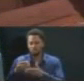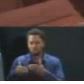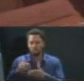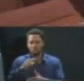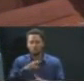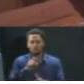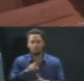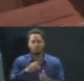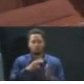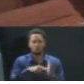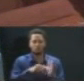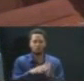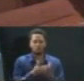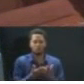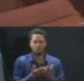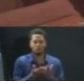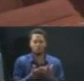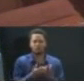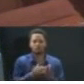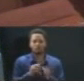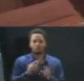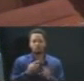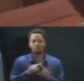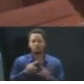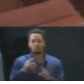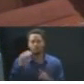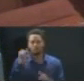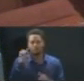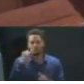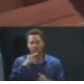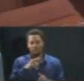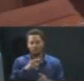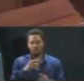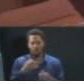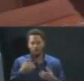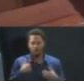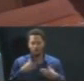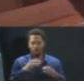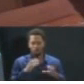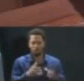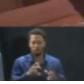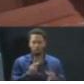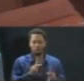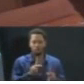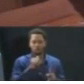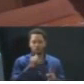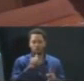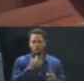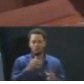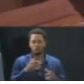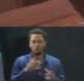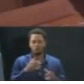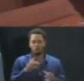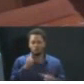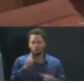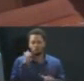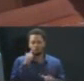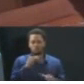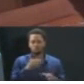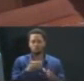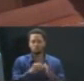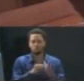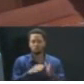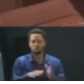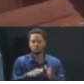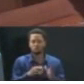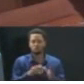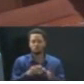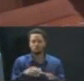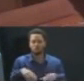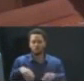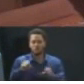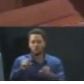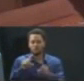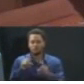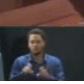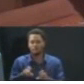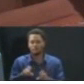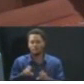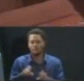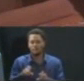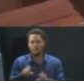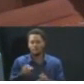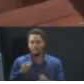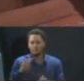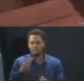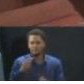to cover the group of students refusing the test, maybe parent volunteers could be utilized. Excellence for every child should include caring about